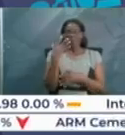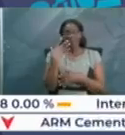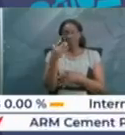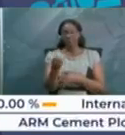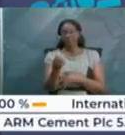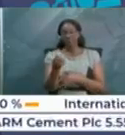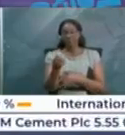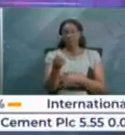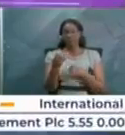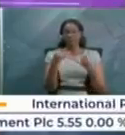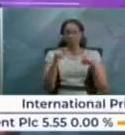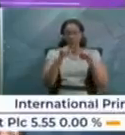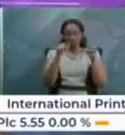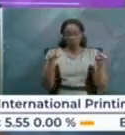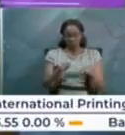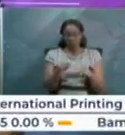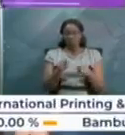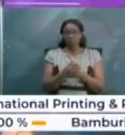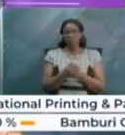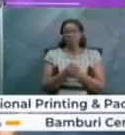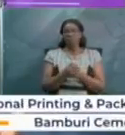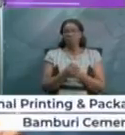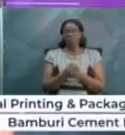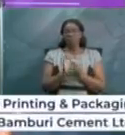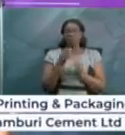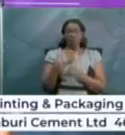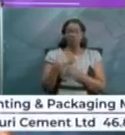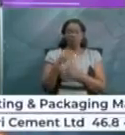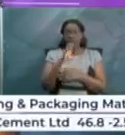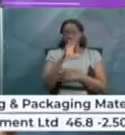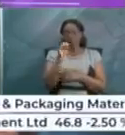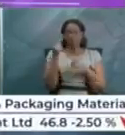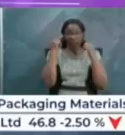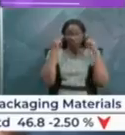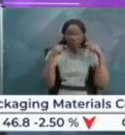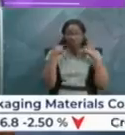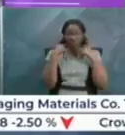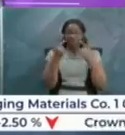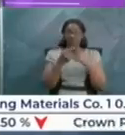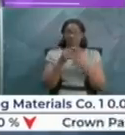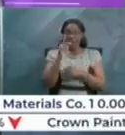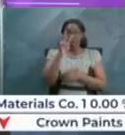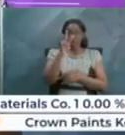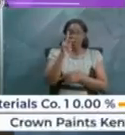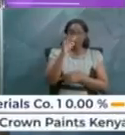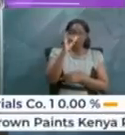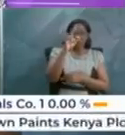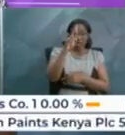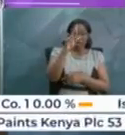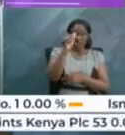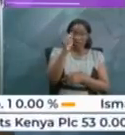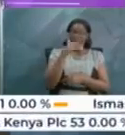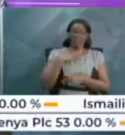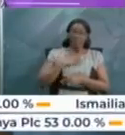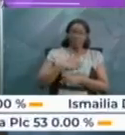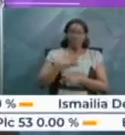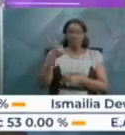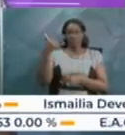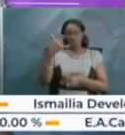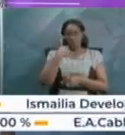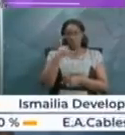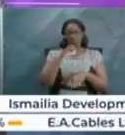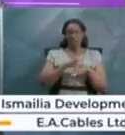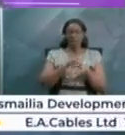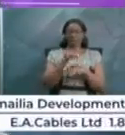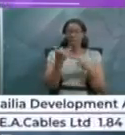if you're trying to get the set. So ladies, if you want your pair of African earrings from Kara Styles, please call in and get